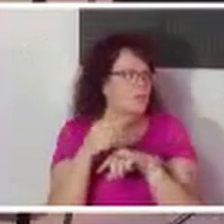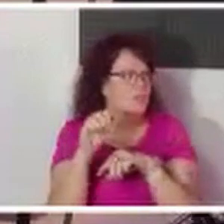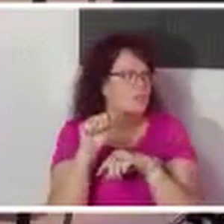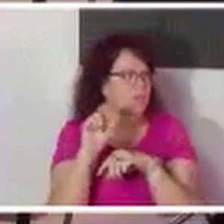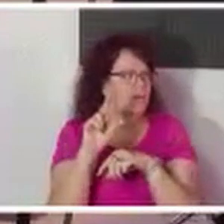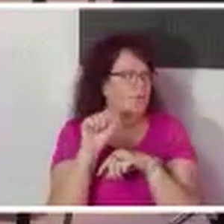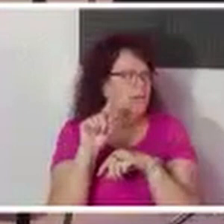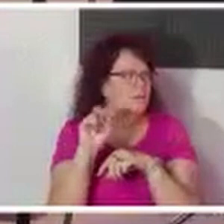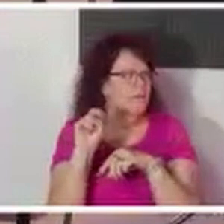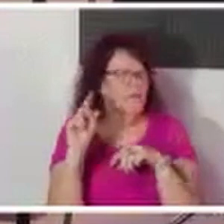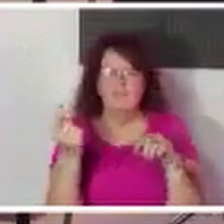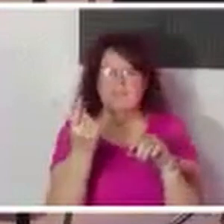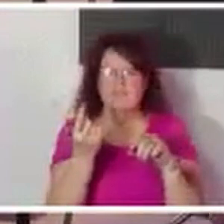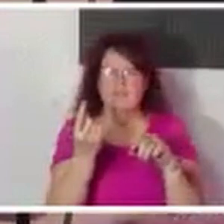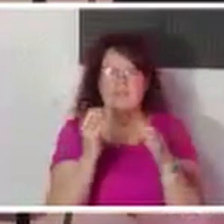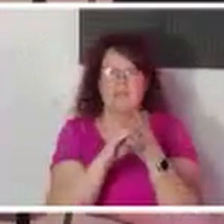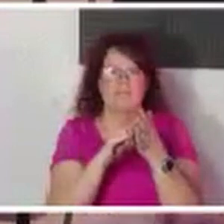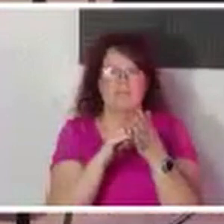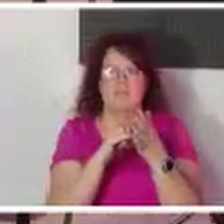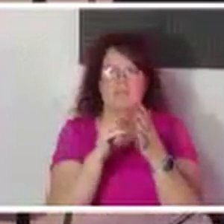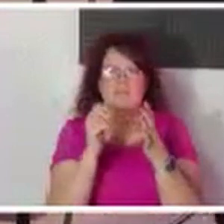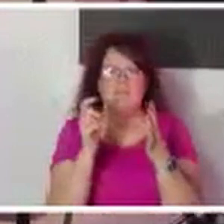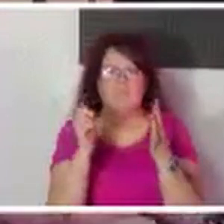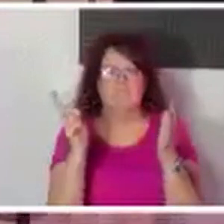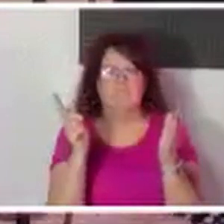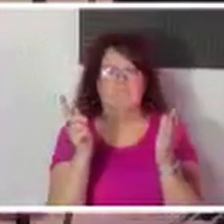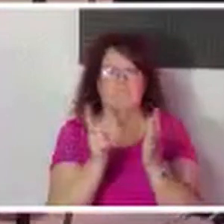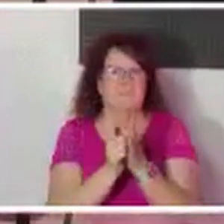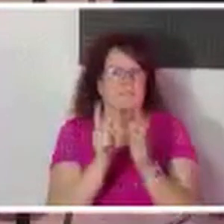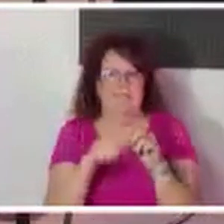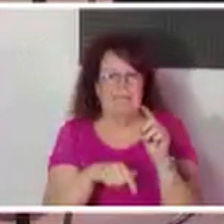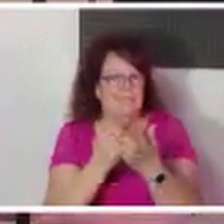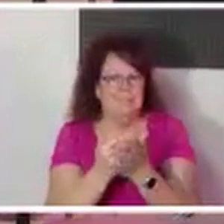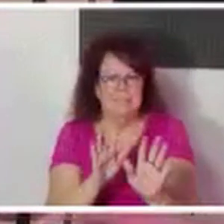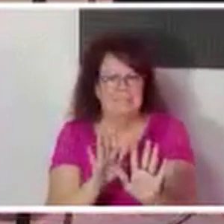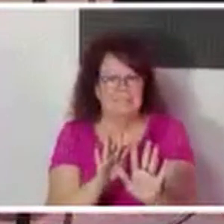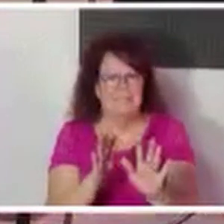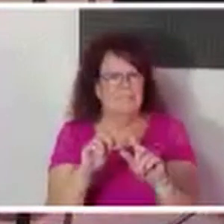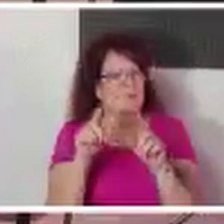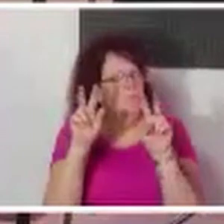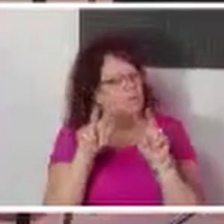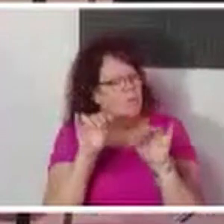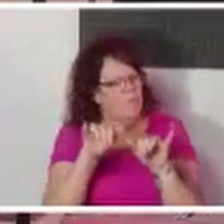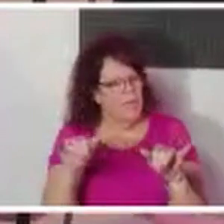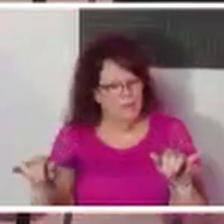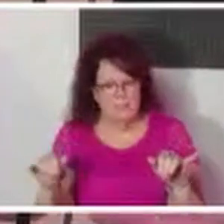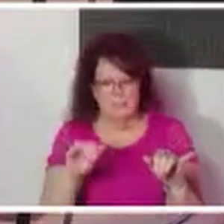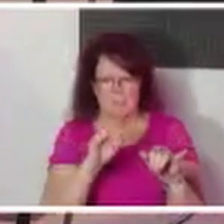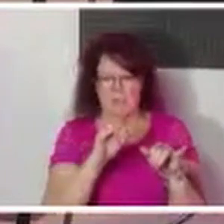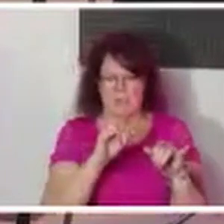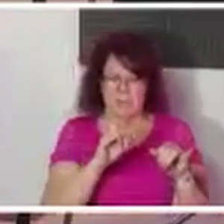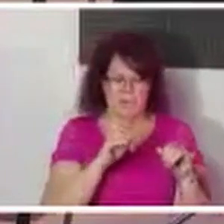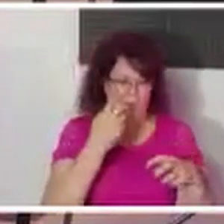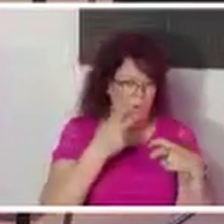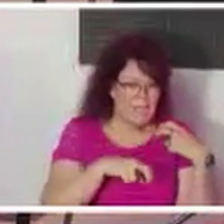ever disqualify someone. When I say we consider charges, it's more so looking for those patterns and being able to identify, is this a crisis situation where someone